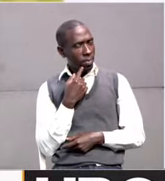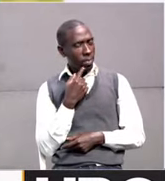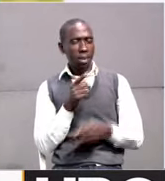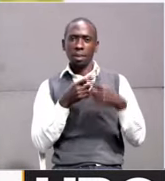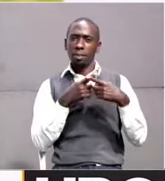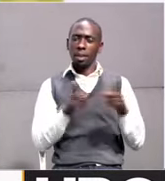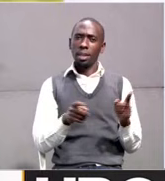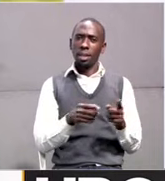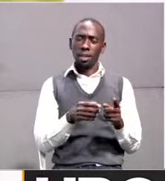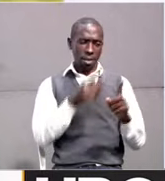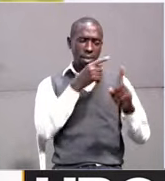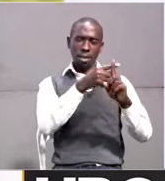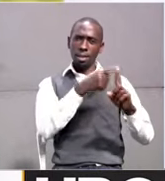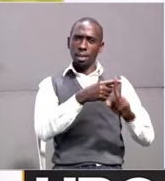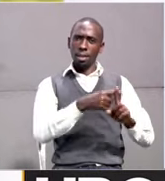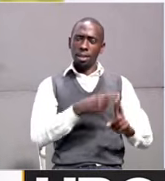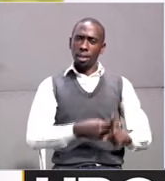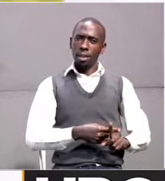but the logistics,